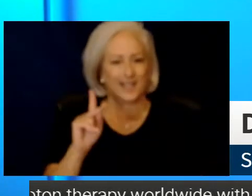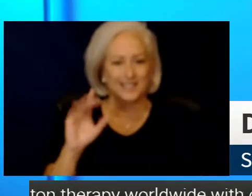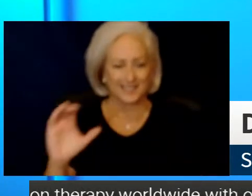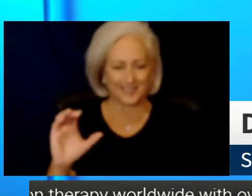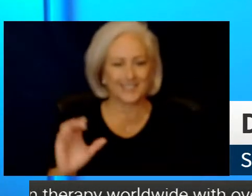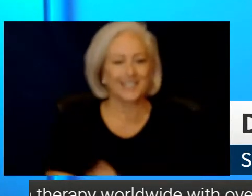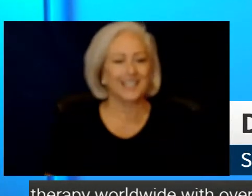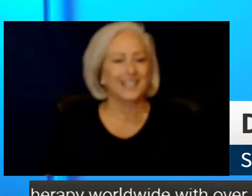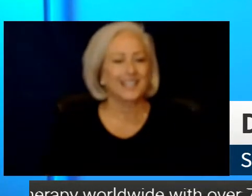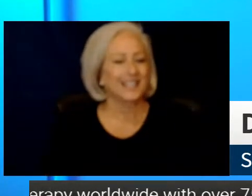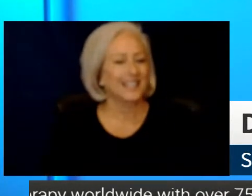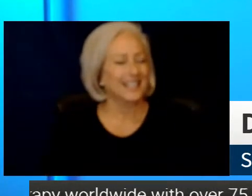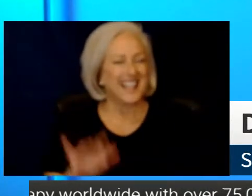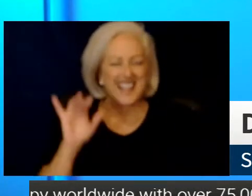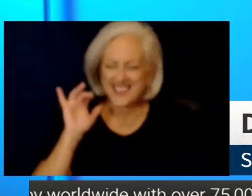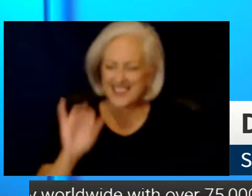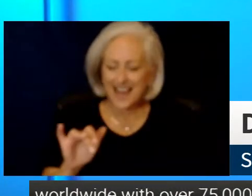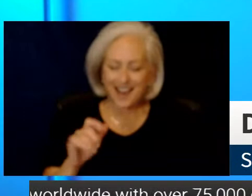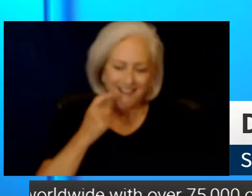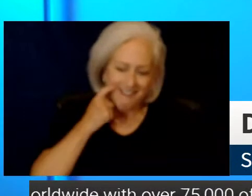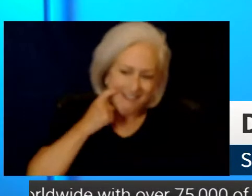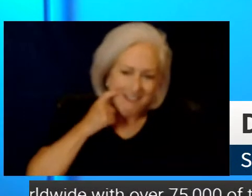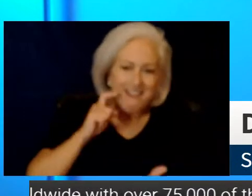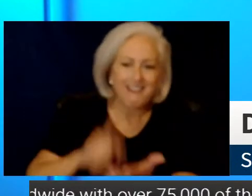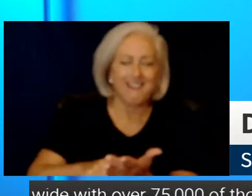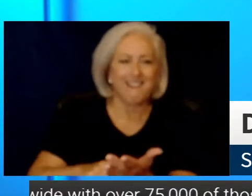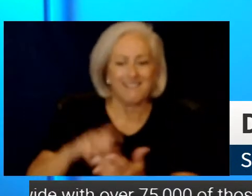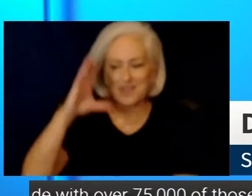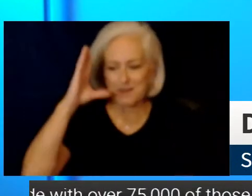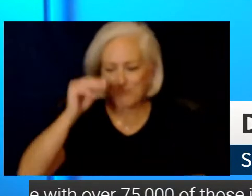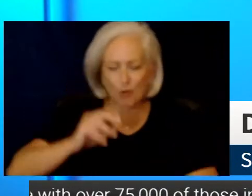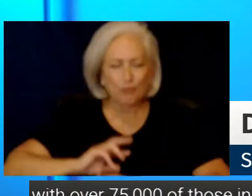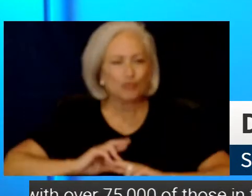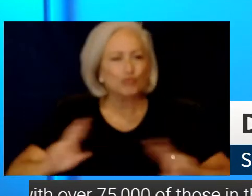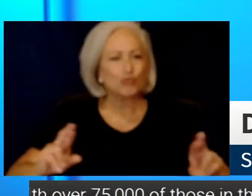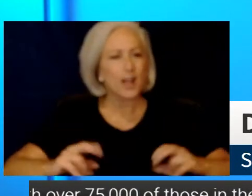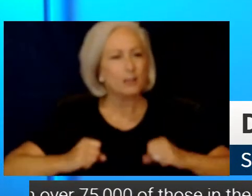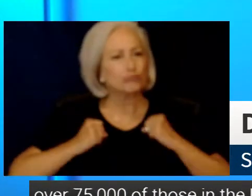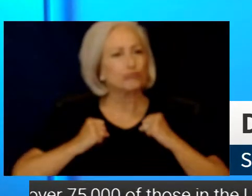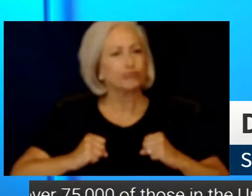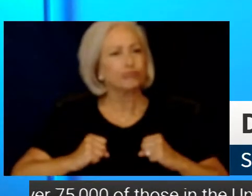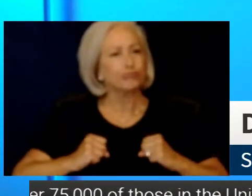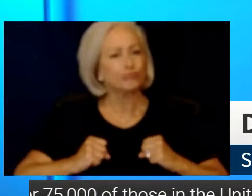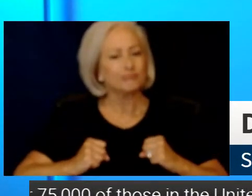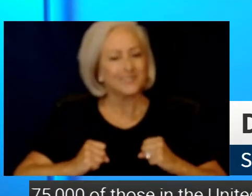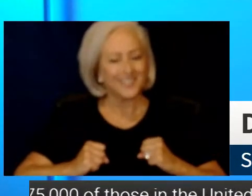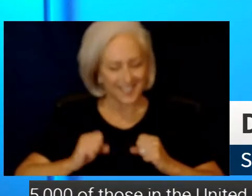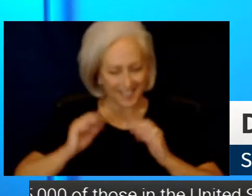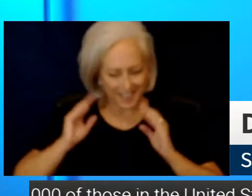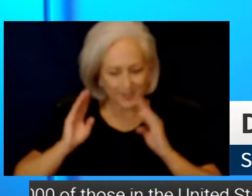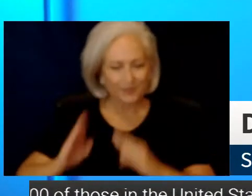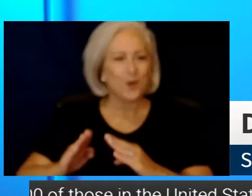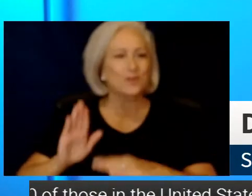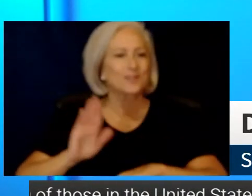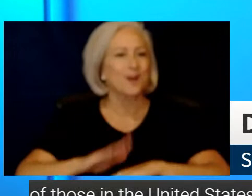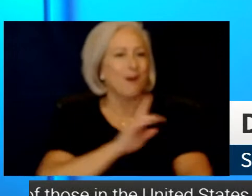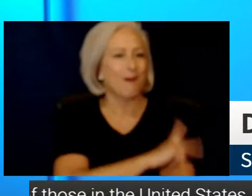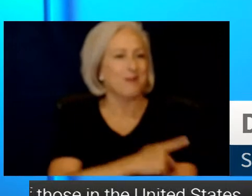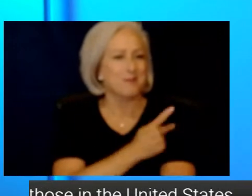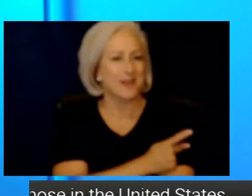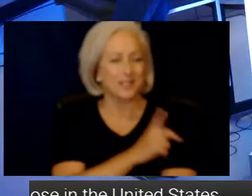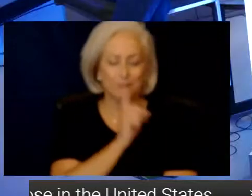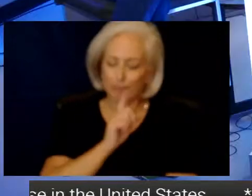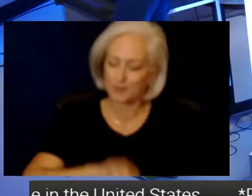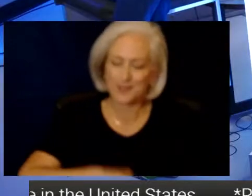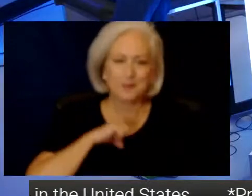was really the take-home message. It's all about the patient, and it always has been. So we're really, really proud of that. Yeah,